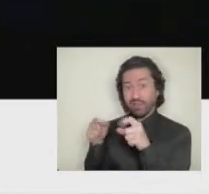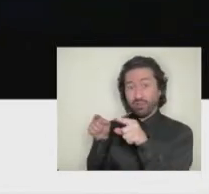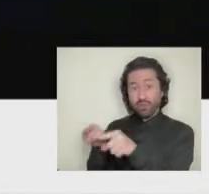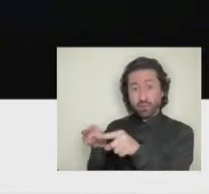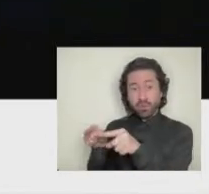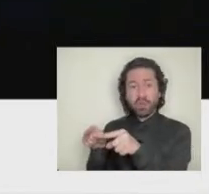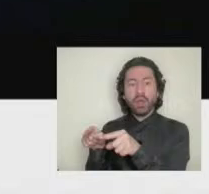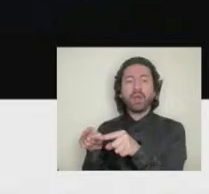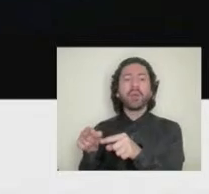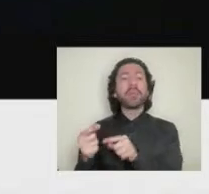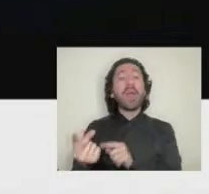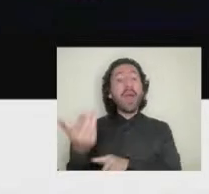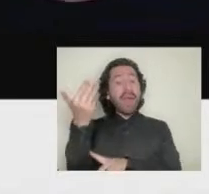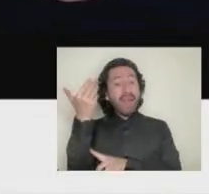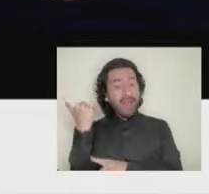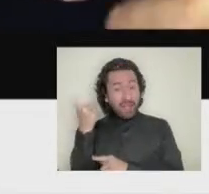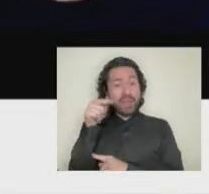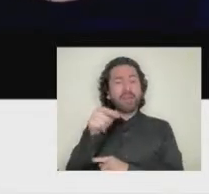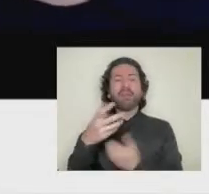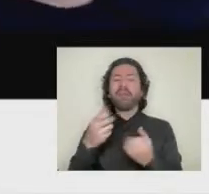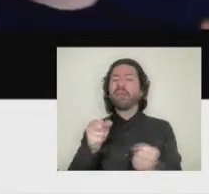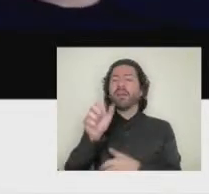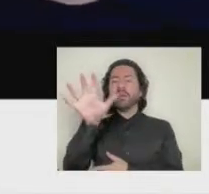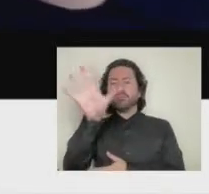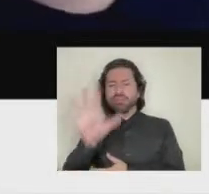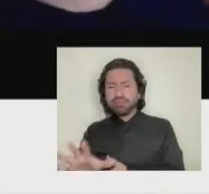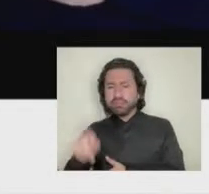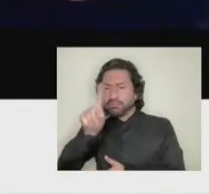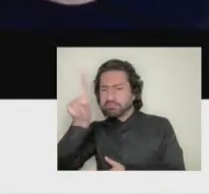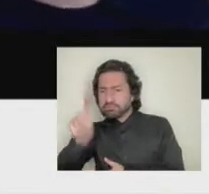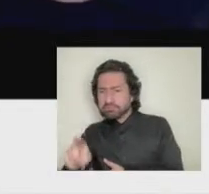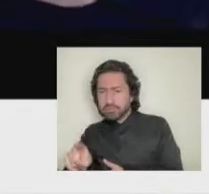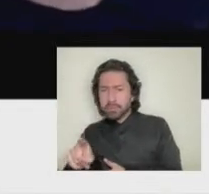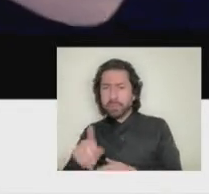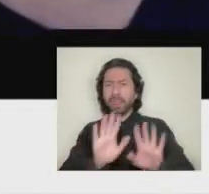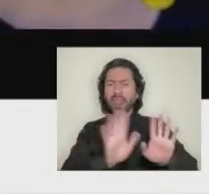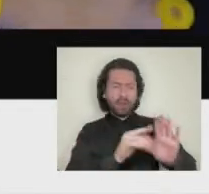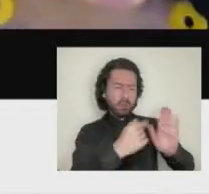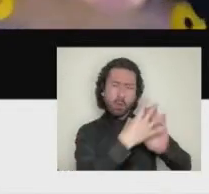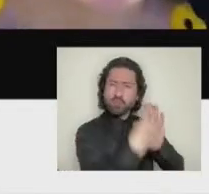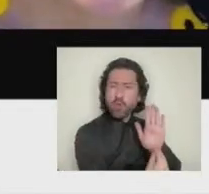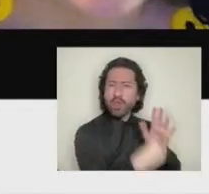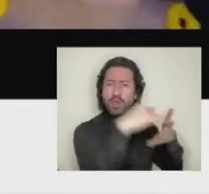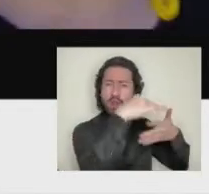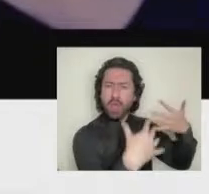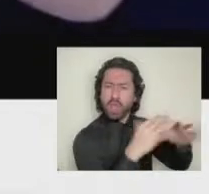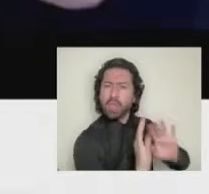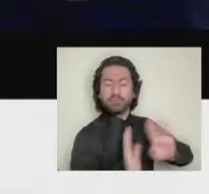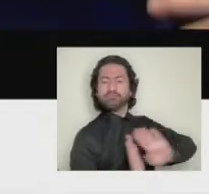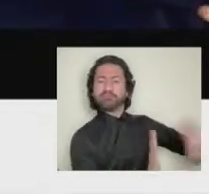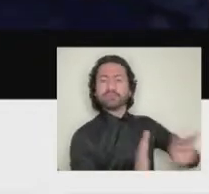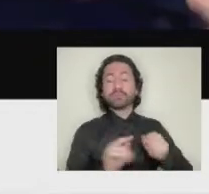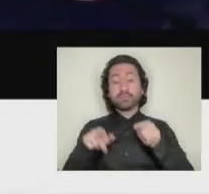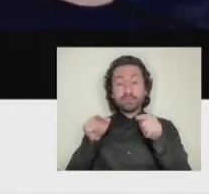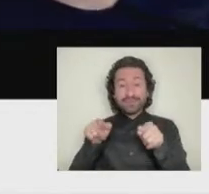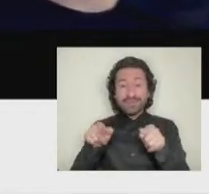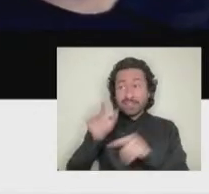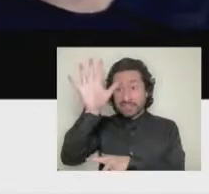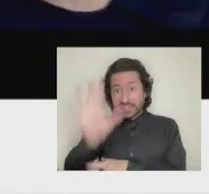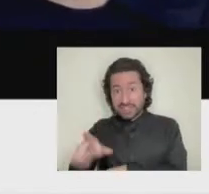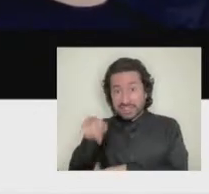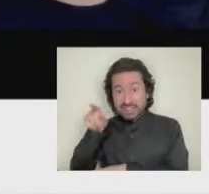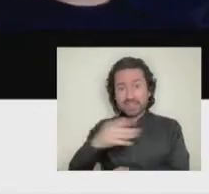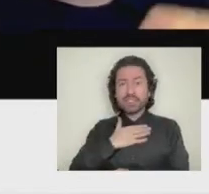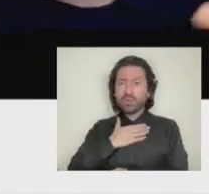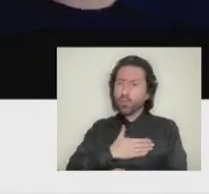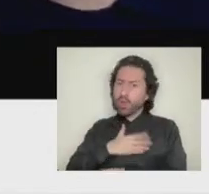and how that impacts people, we worked on a conceptual framework that beyond the different models, frameworks, and approaches, what we